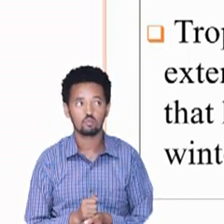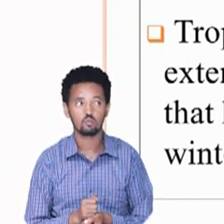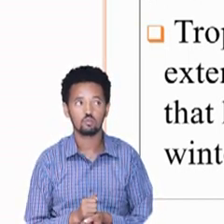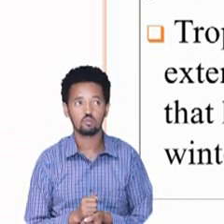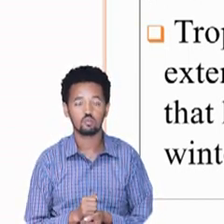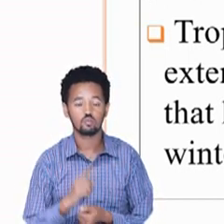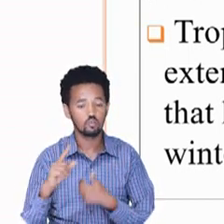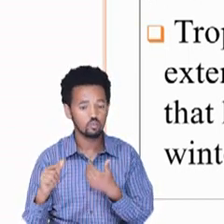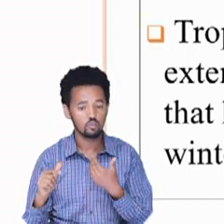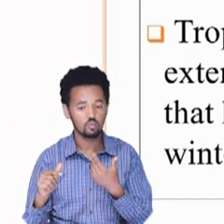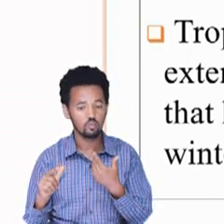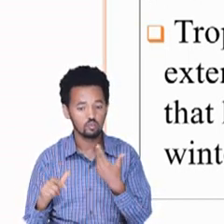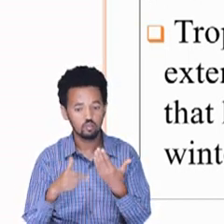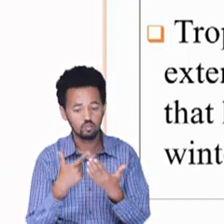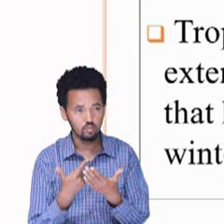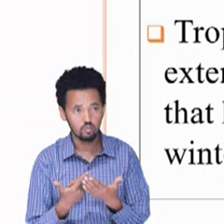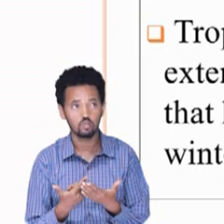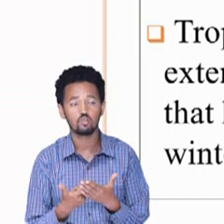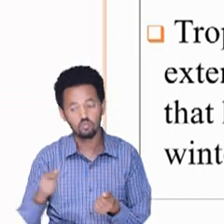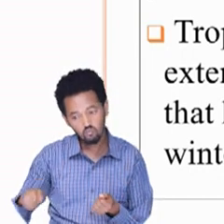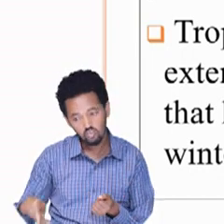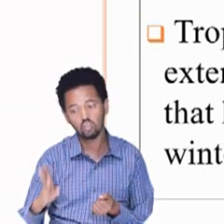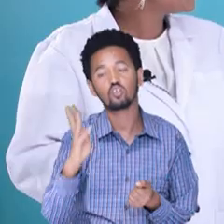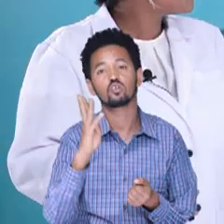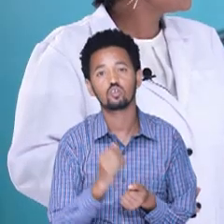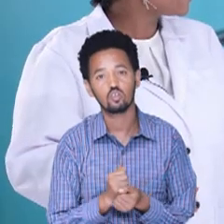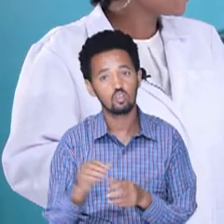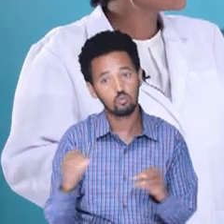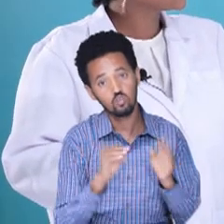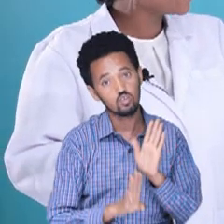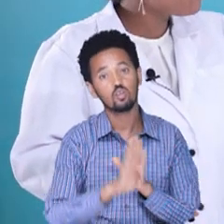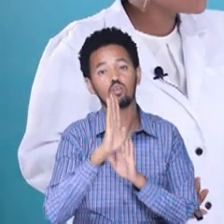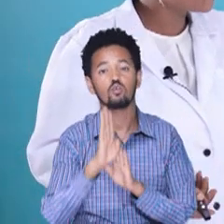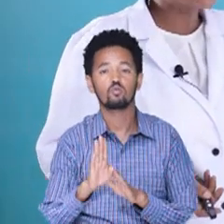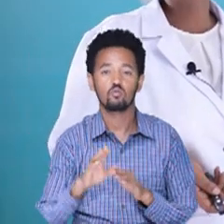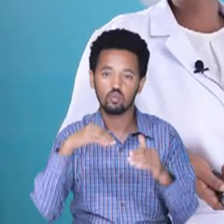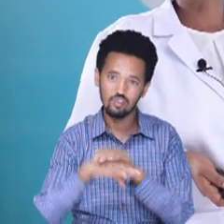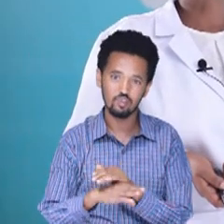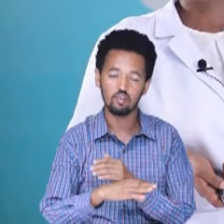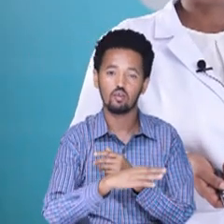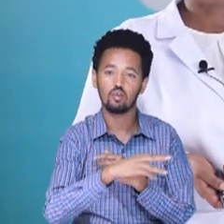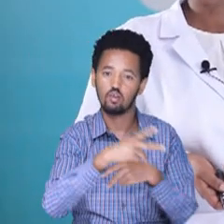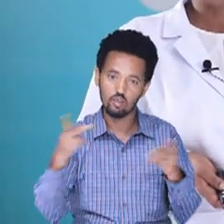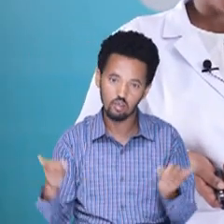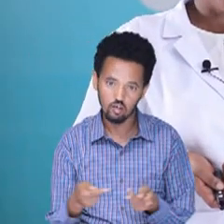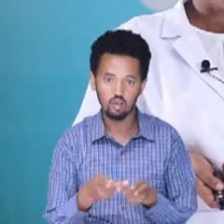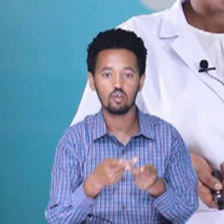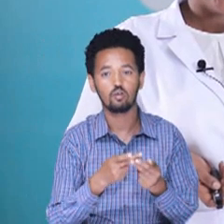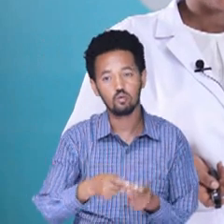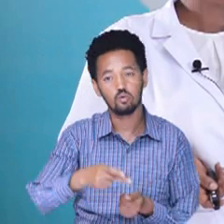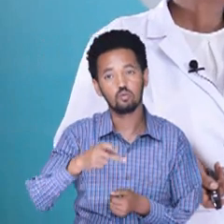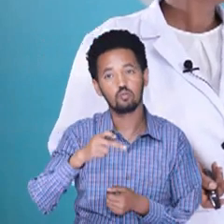This vegetation mostly extensively develop in areas that have wet summer and